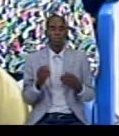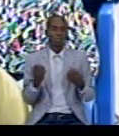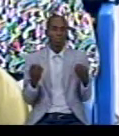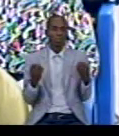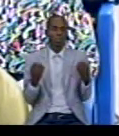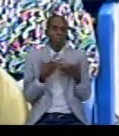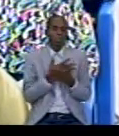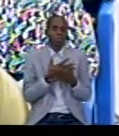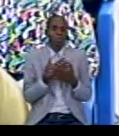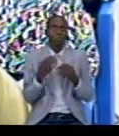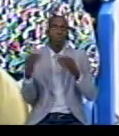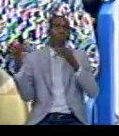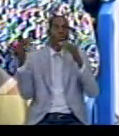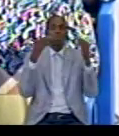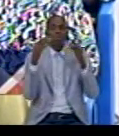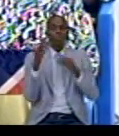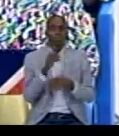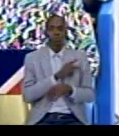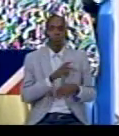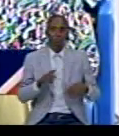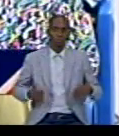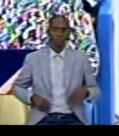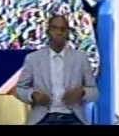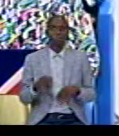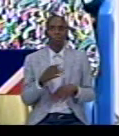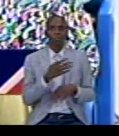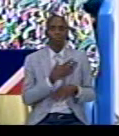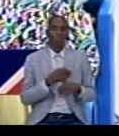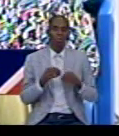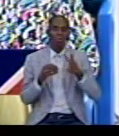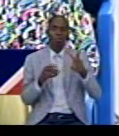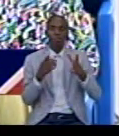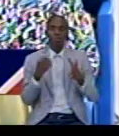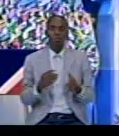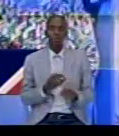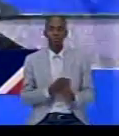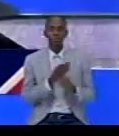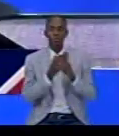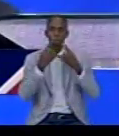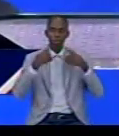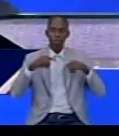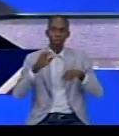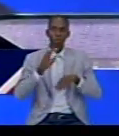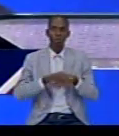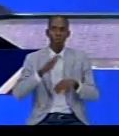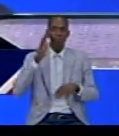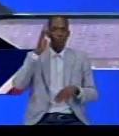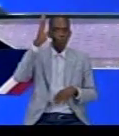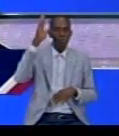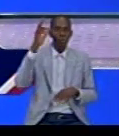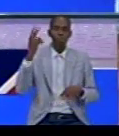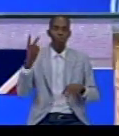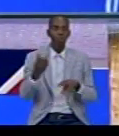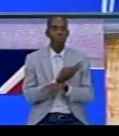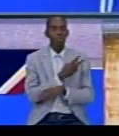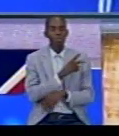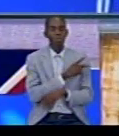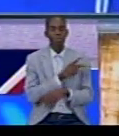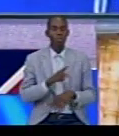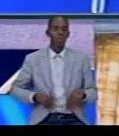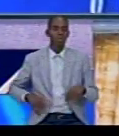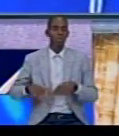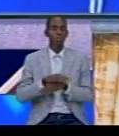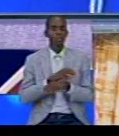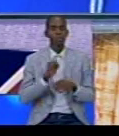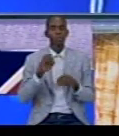two is the faithful declaration of future worsening kingdoms. Number three,